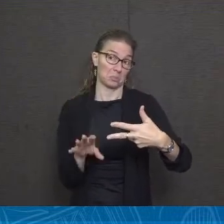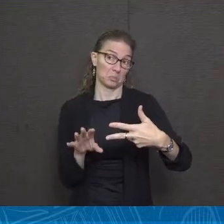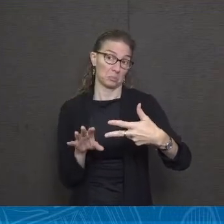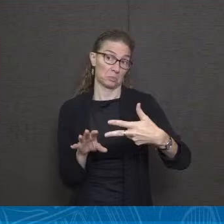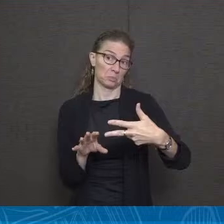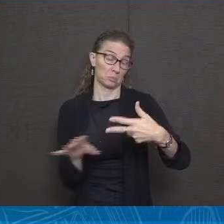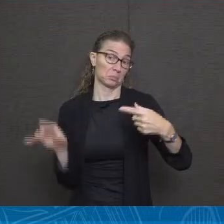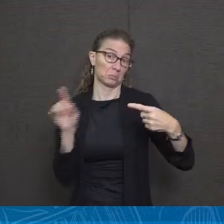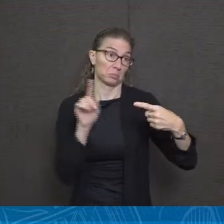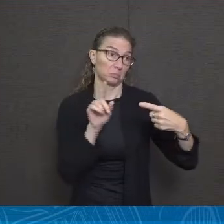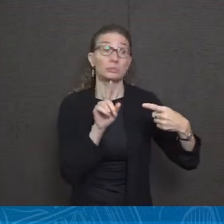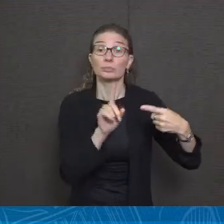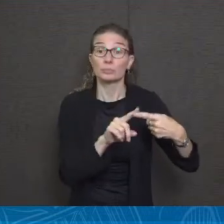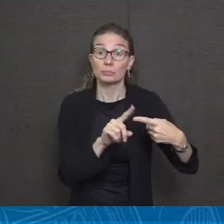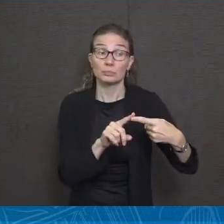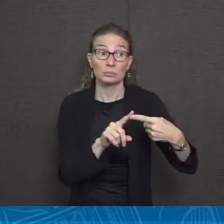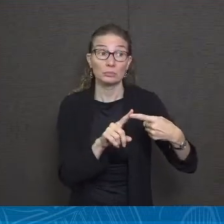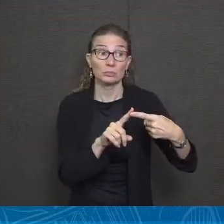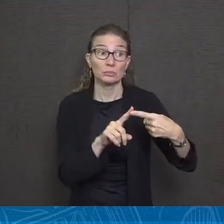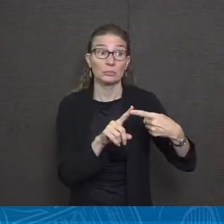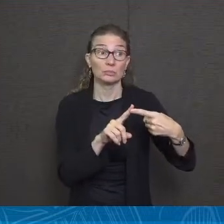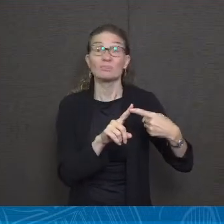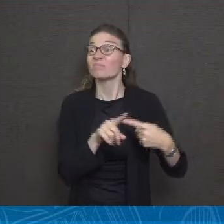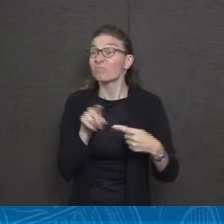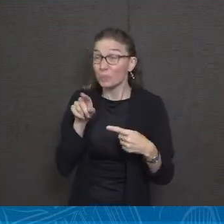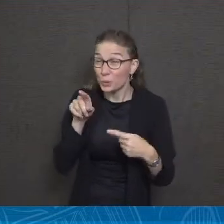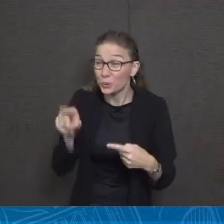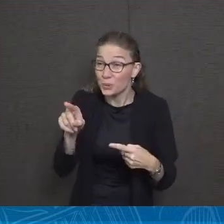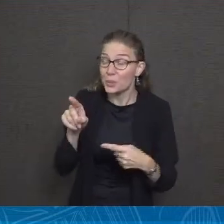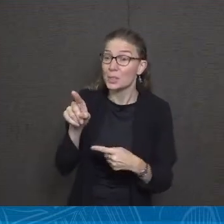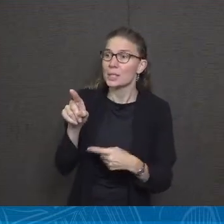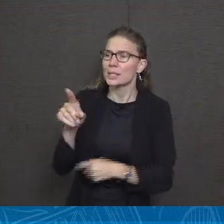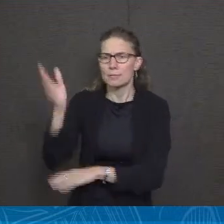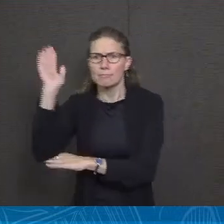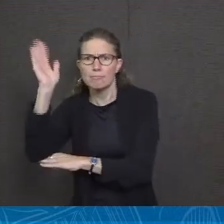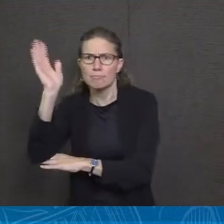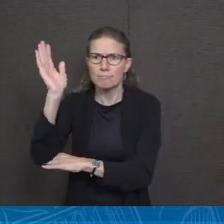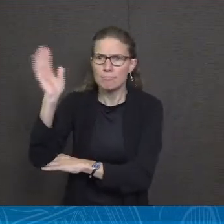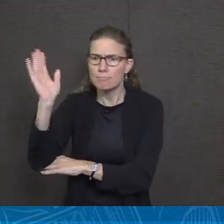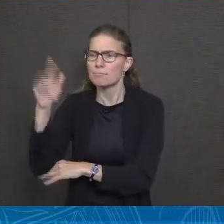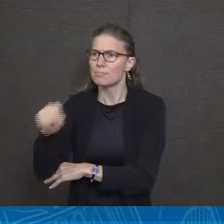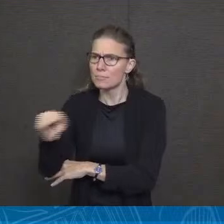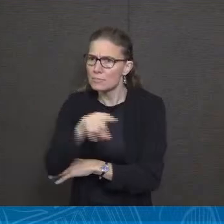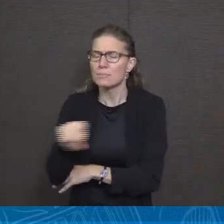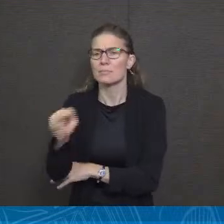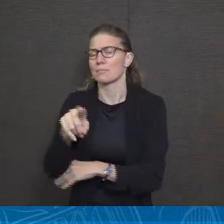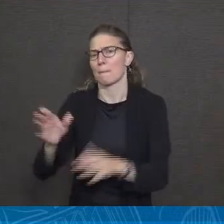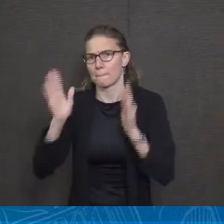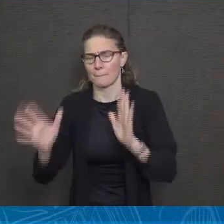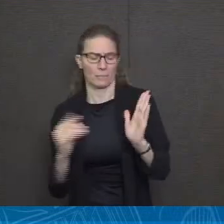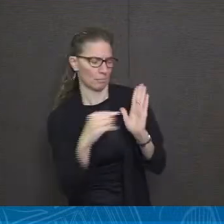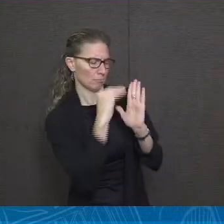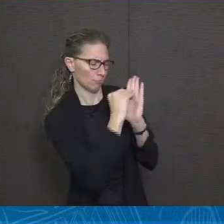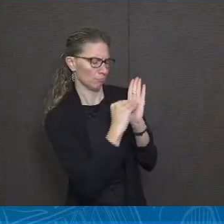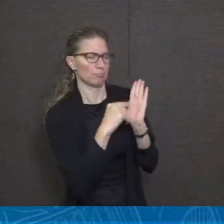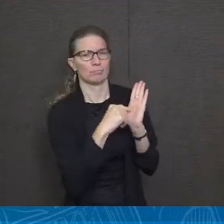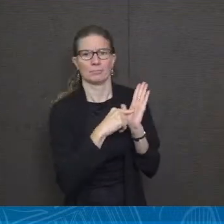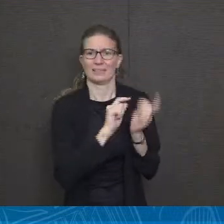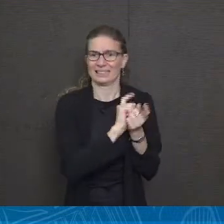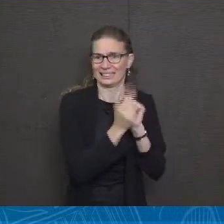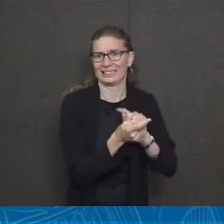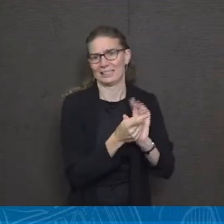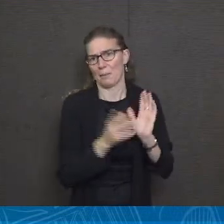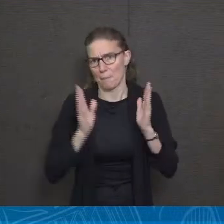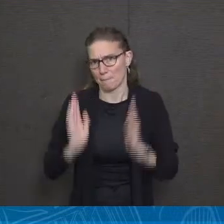everything we've talked about, if you're serious about it, mandate it. You need to put it into your national law and your national policy. That's